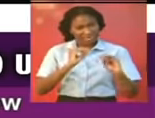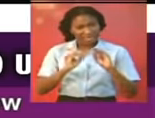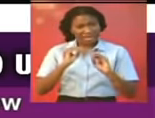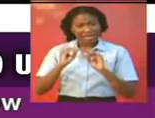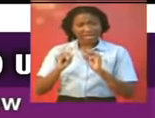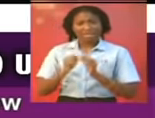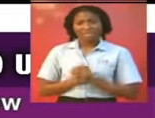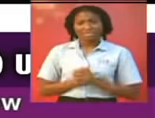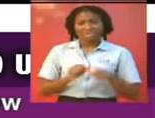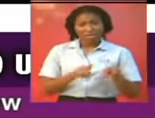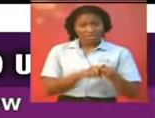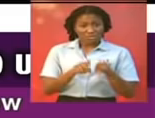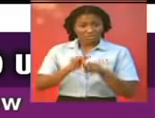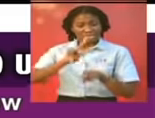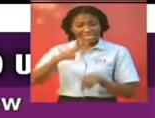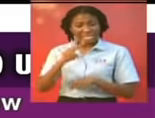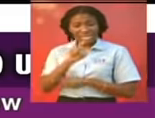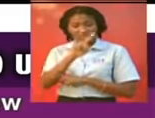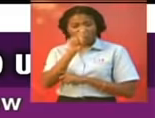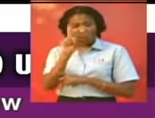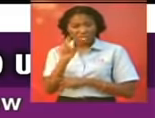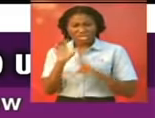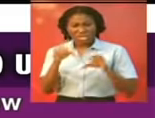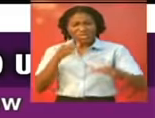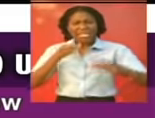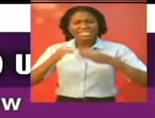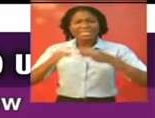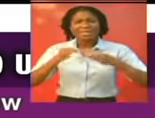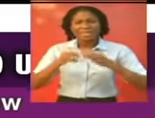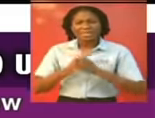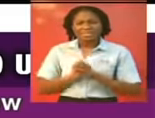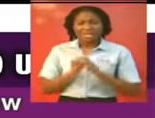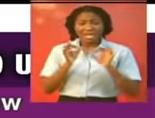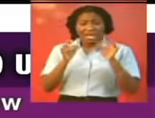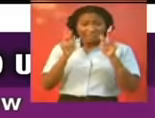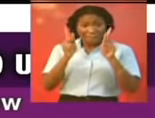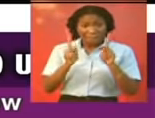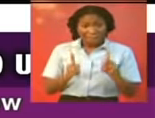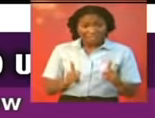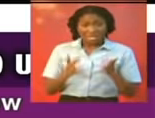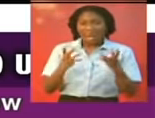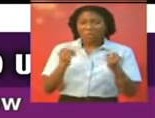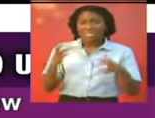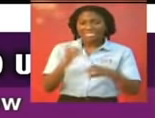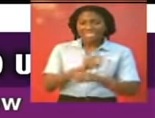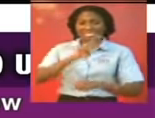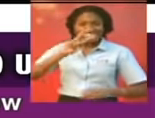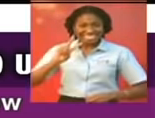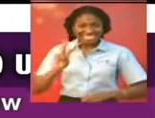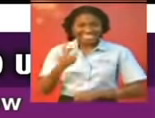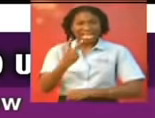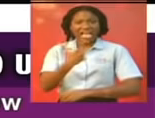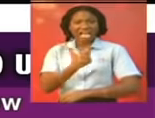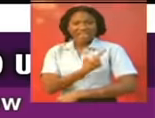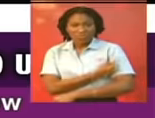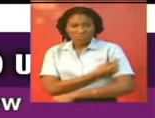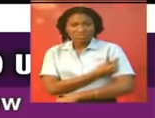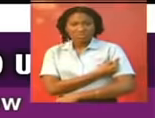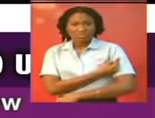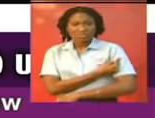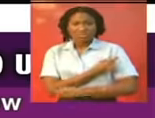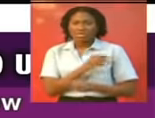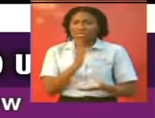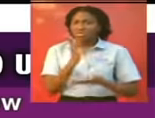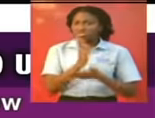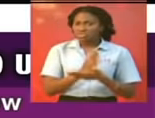one is, can you explain the procedure for persons getting second doses of both types of vaccines? Because some persons are getting calls, some